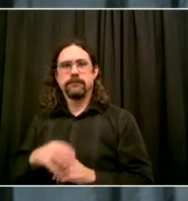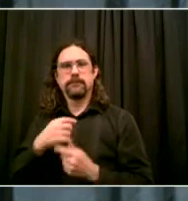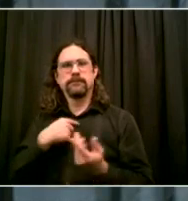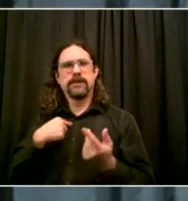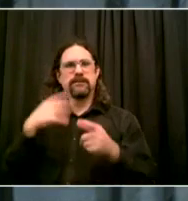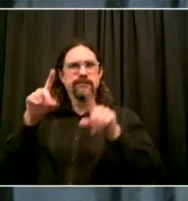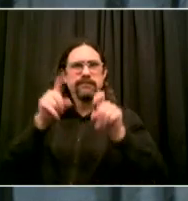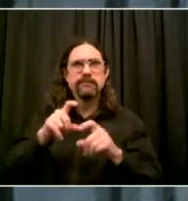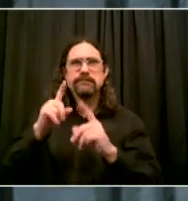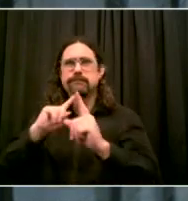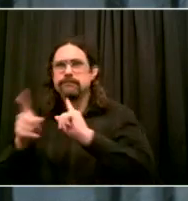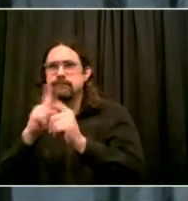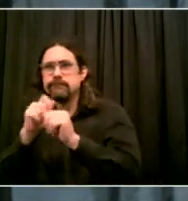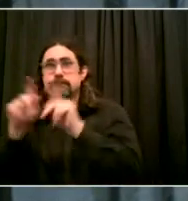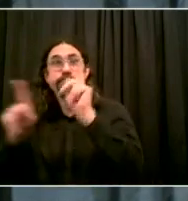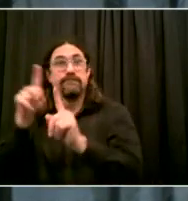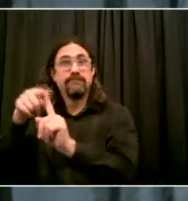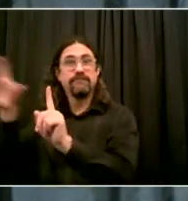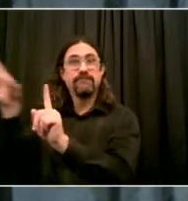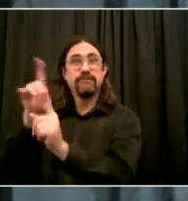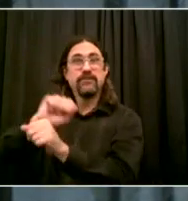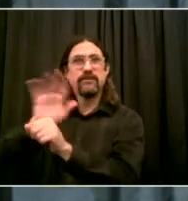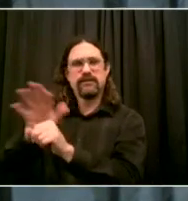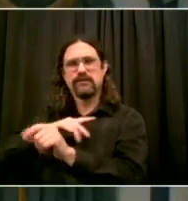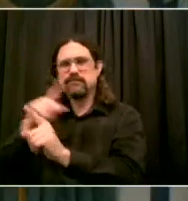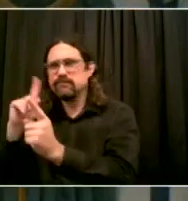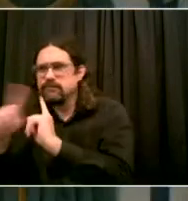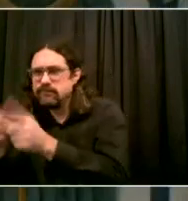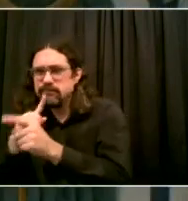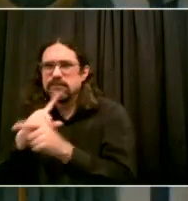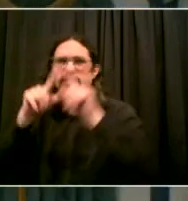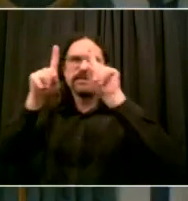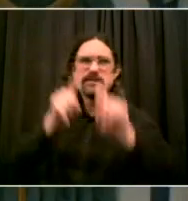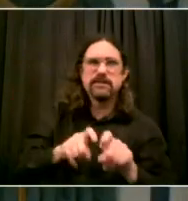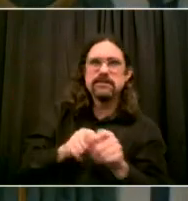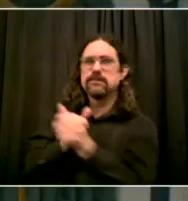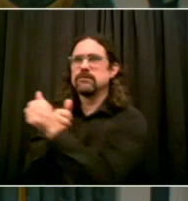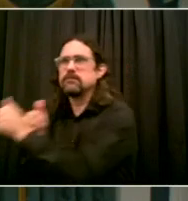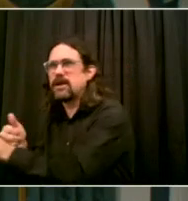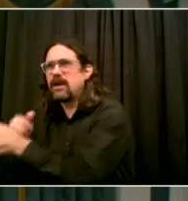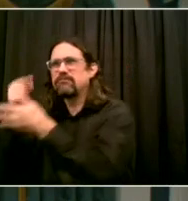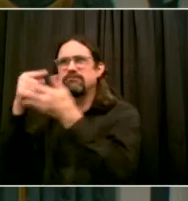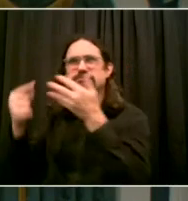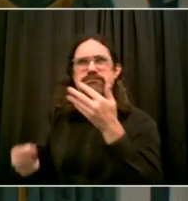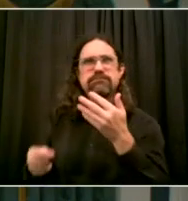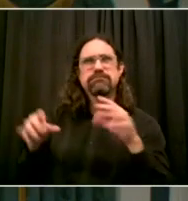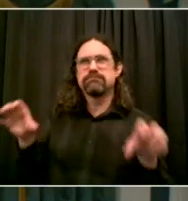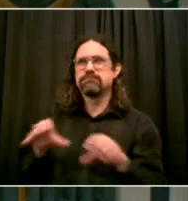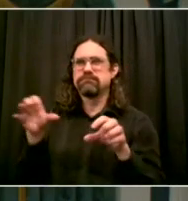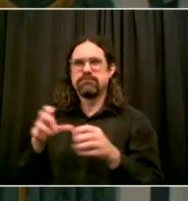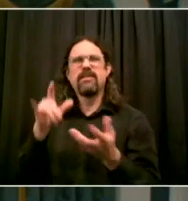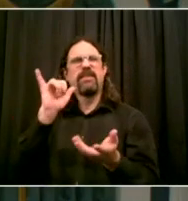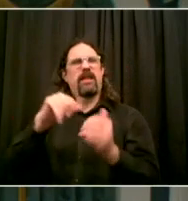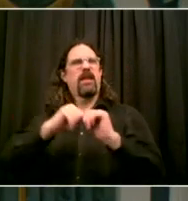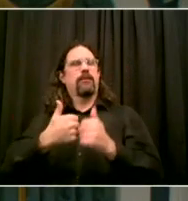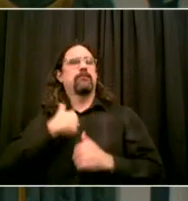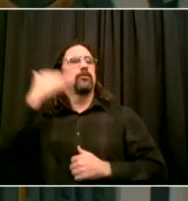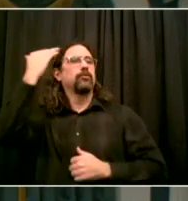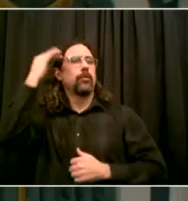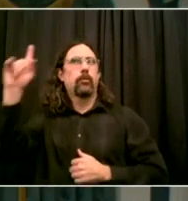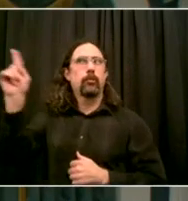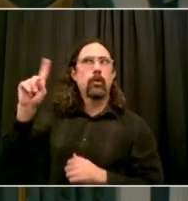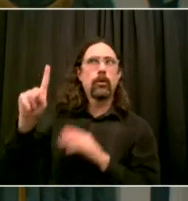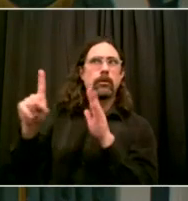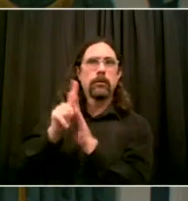every day, and I appreciate your question. Go ahead, Andrew. So my next question has to do with the